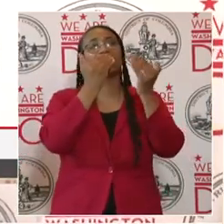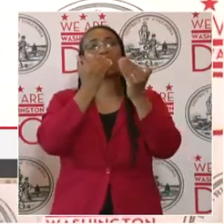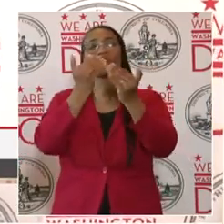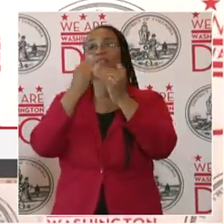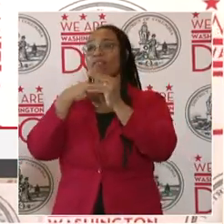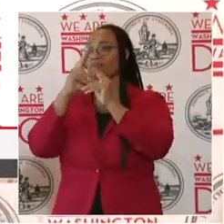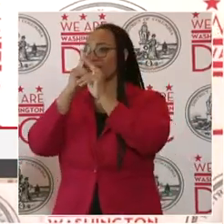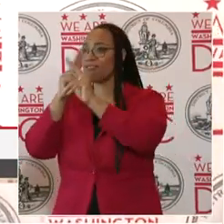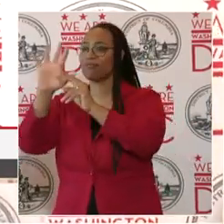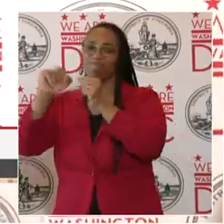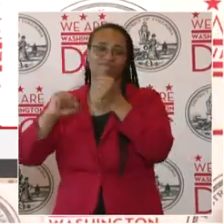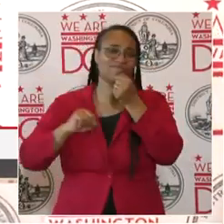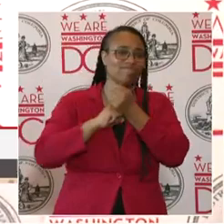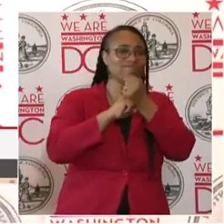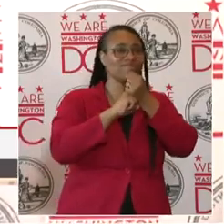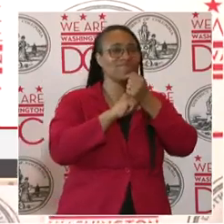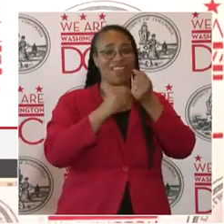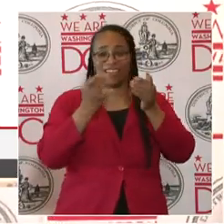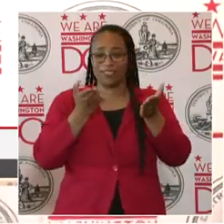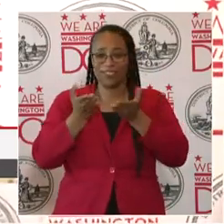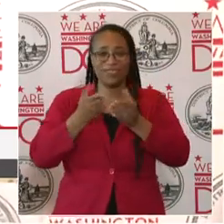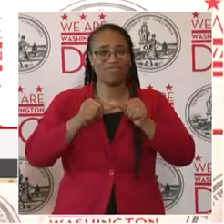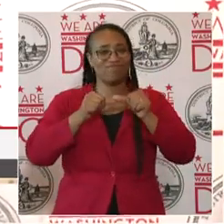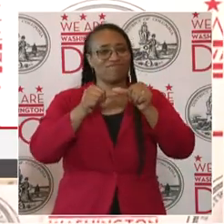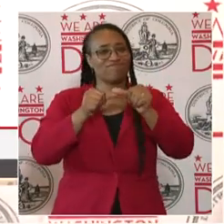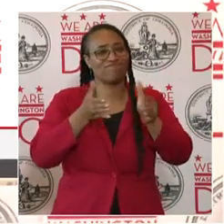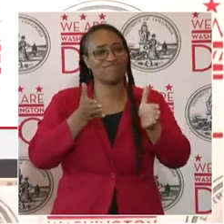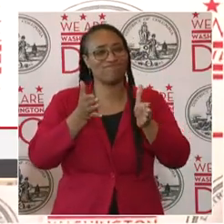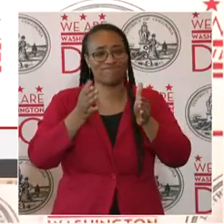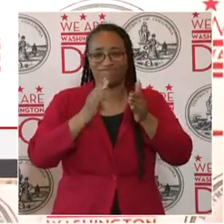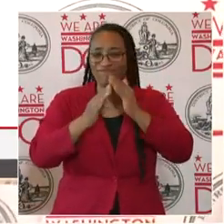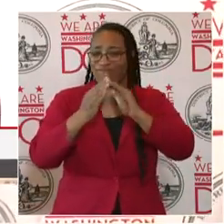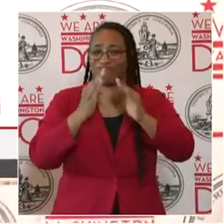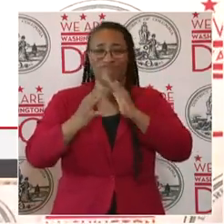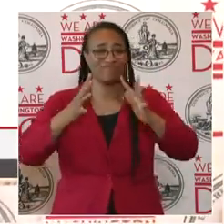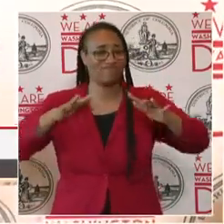all of you for all the opportunities to be here today, so thank you.